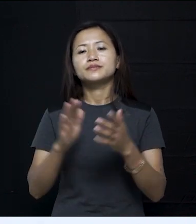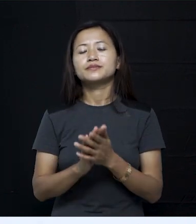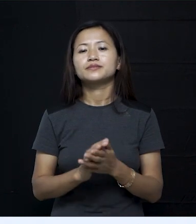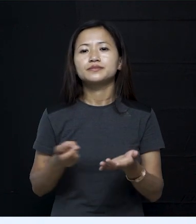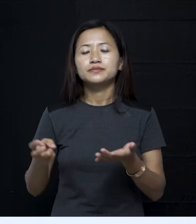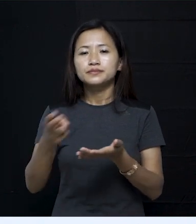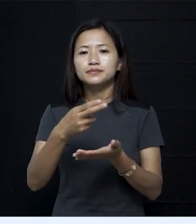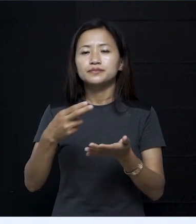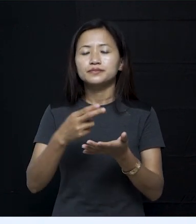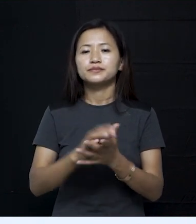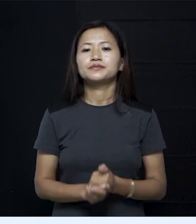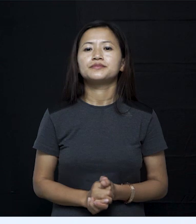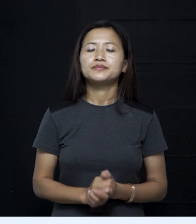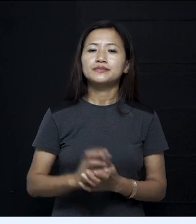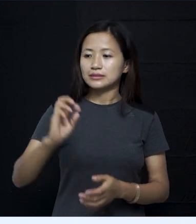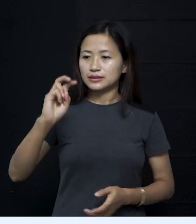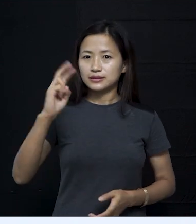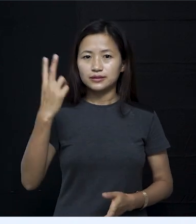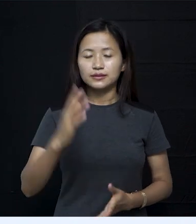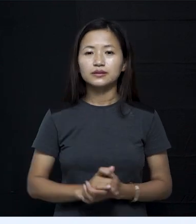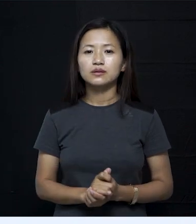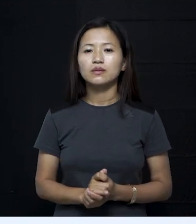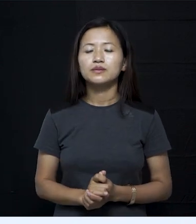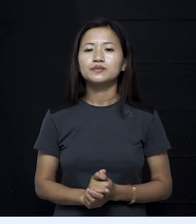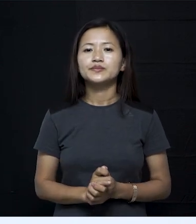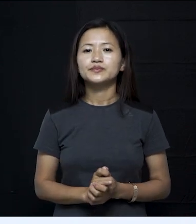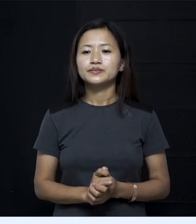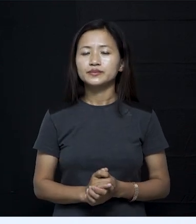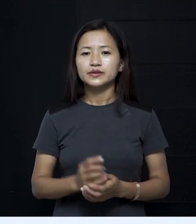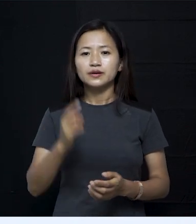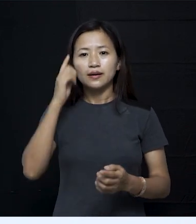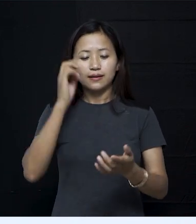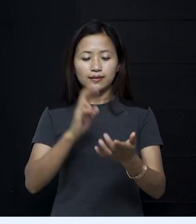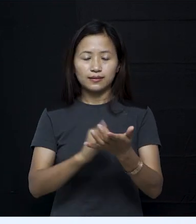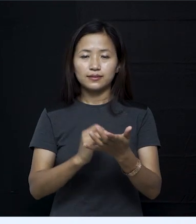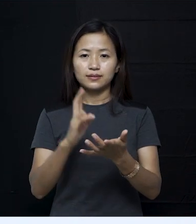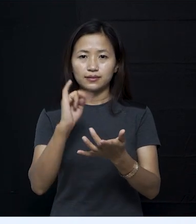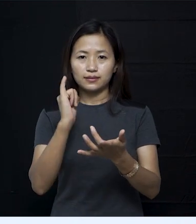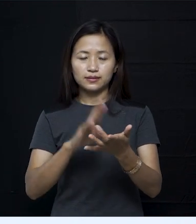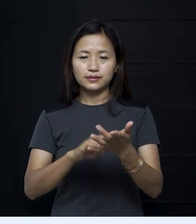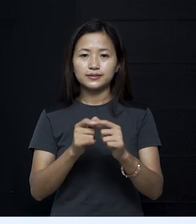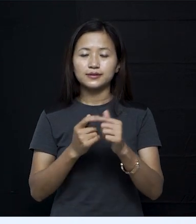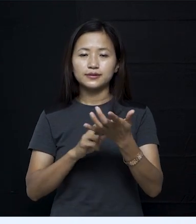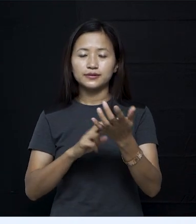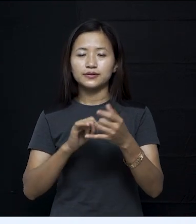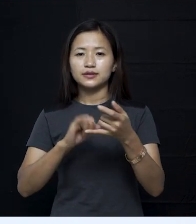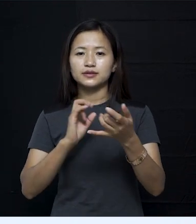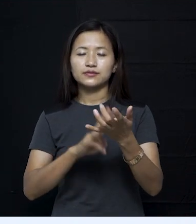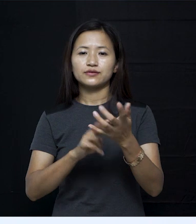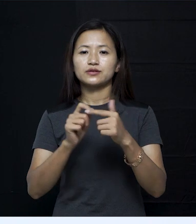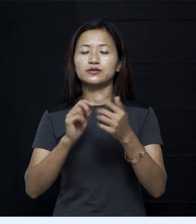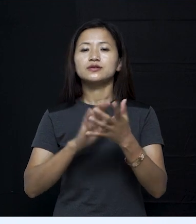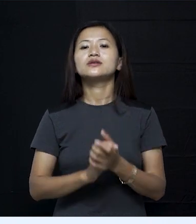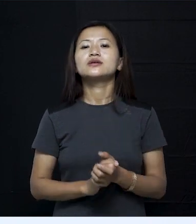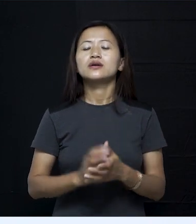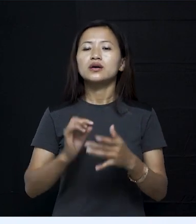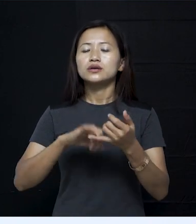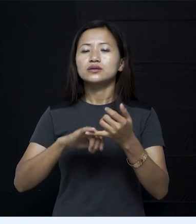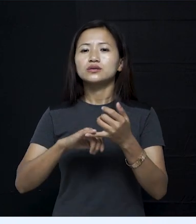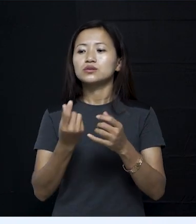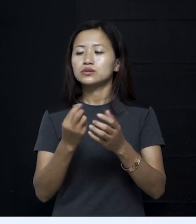okay. So this is how they do the primitive farming, okay. And in this primitive farming, what the